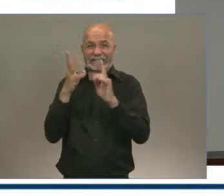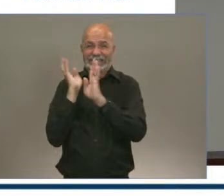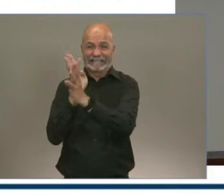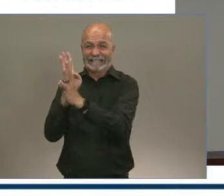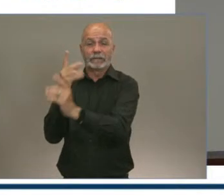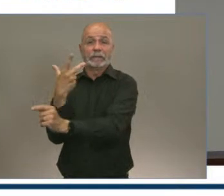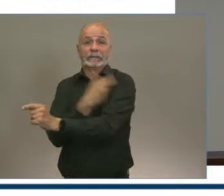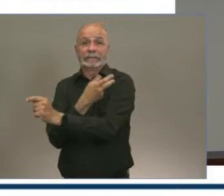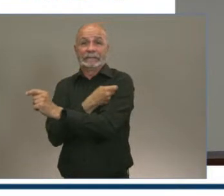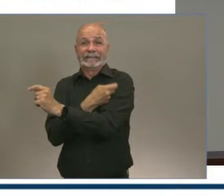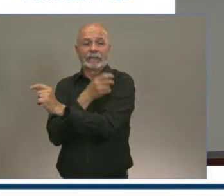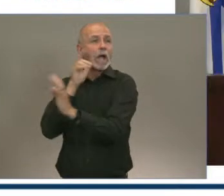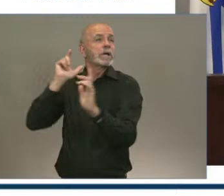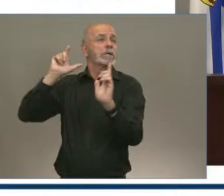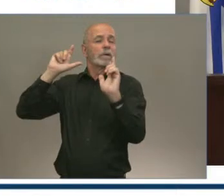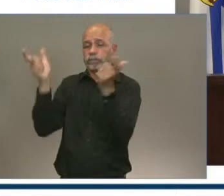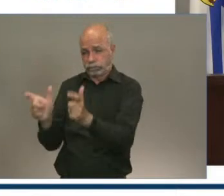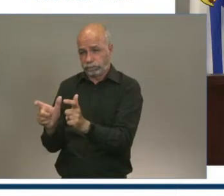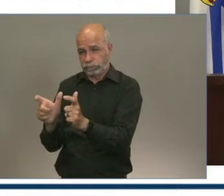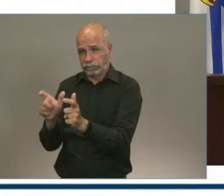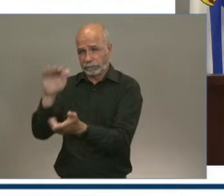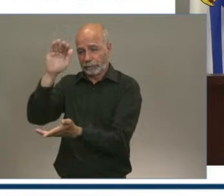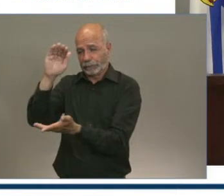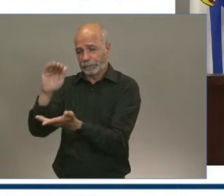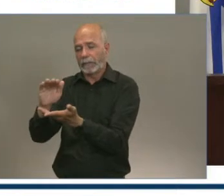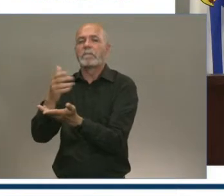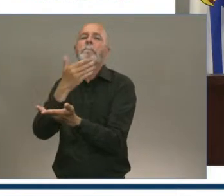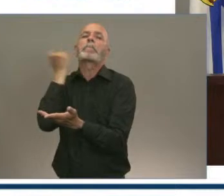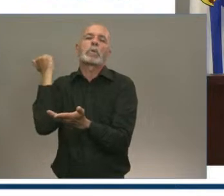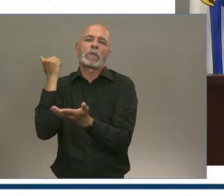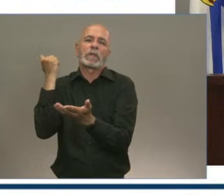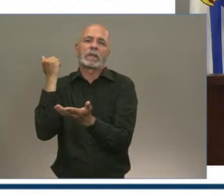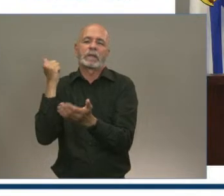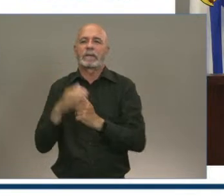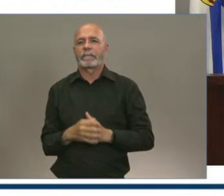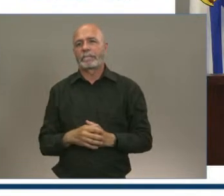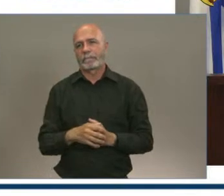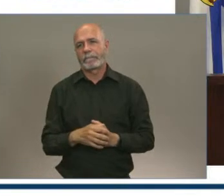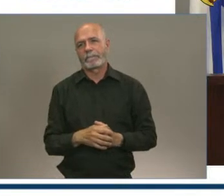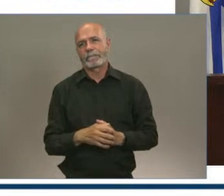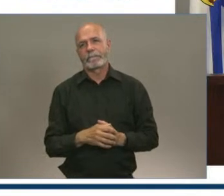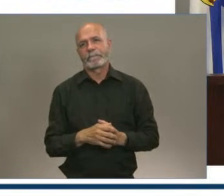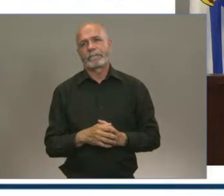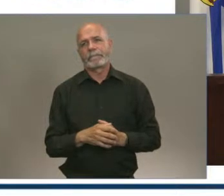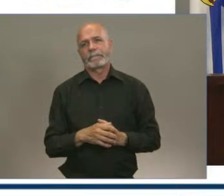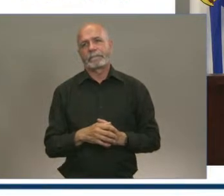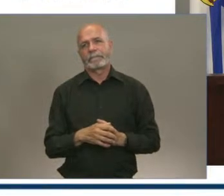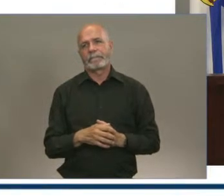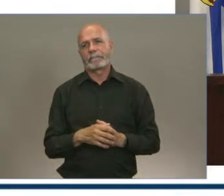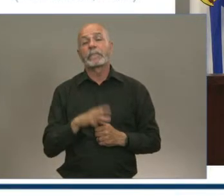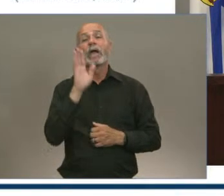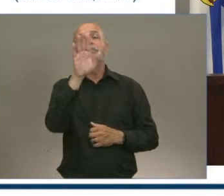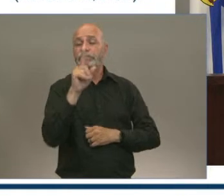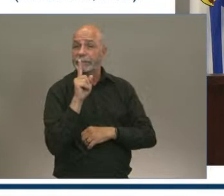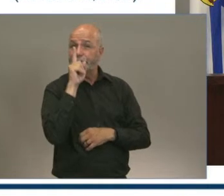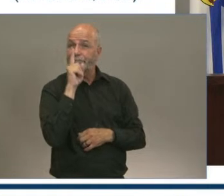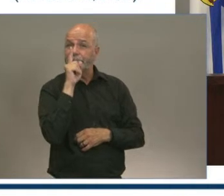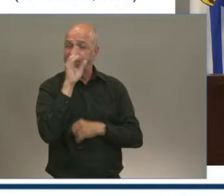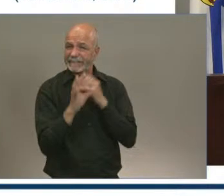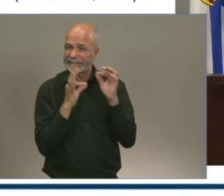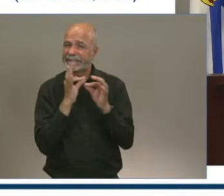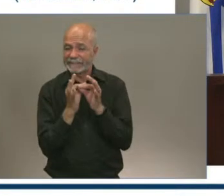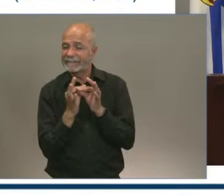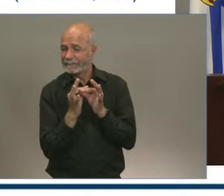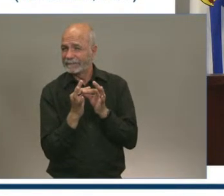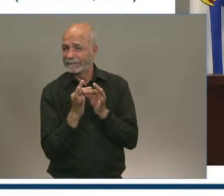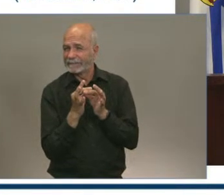coverage. Go ahead with your follow-up, Natasha. Thank you. And just on testing, I know you talked about it a bit in your opening remarks, but